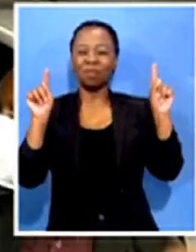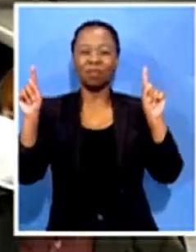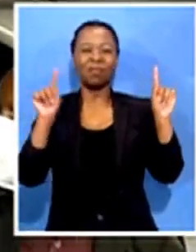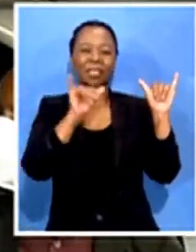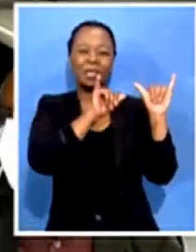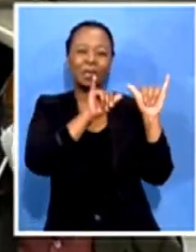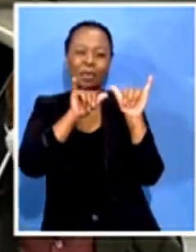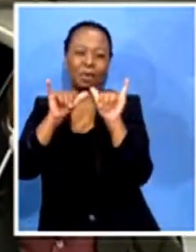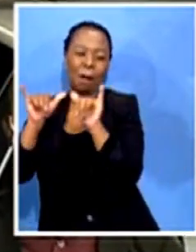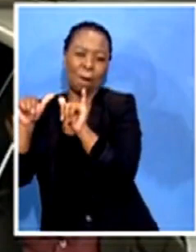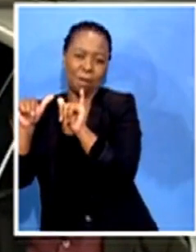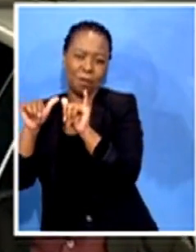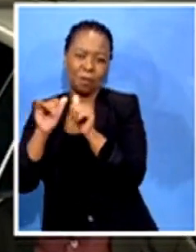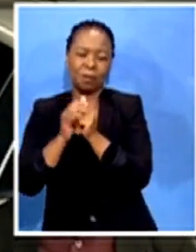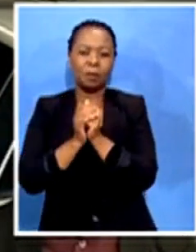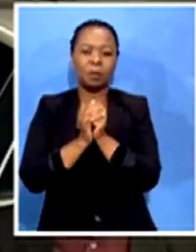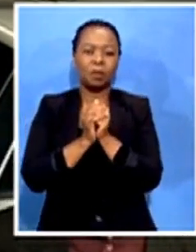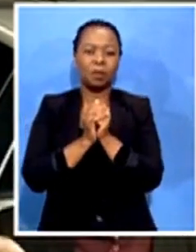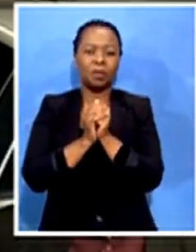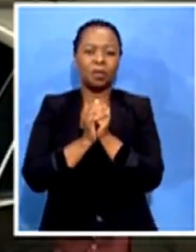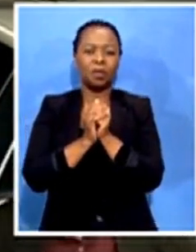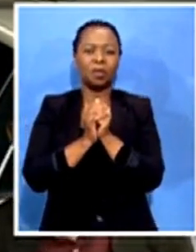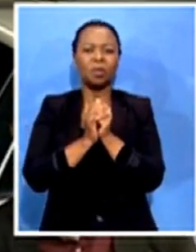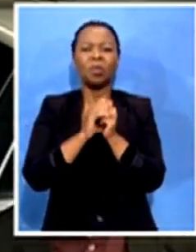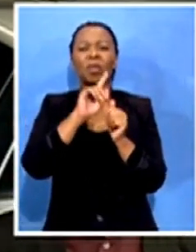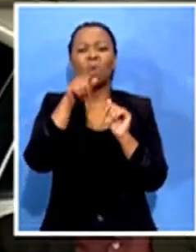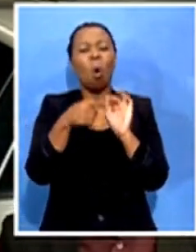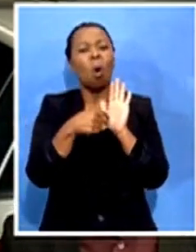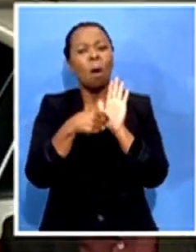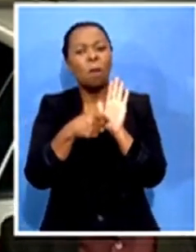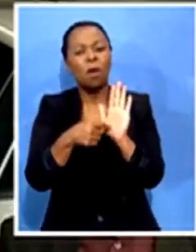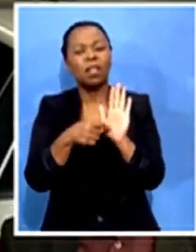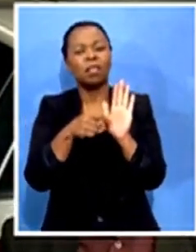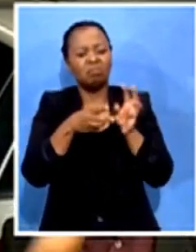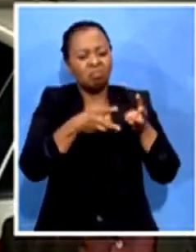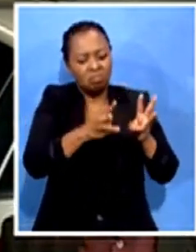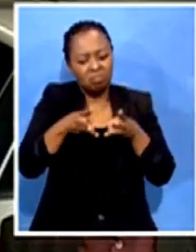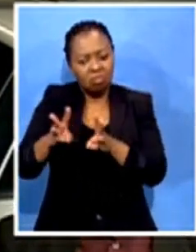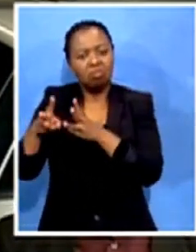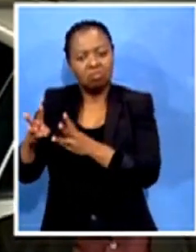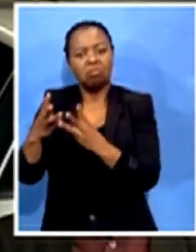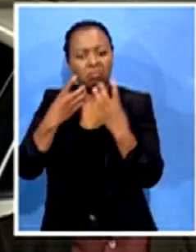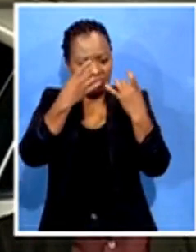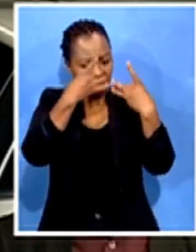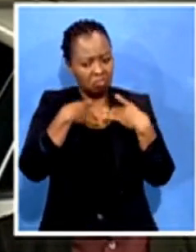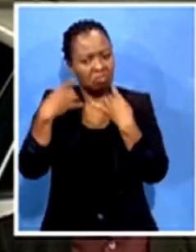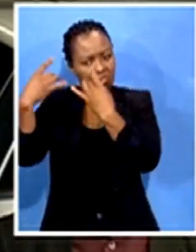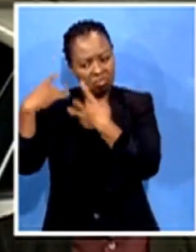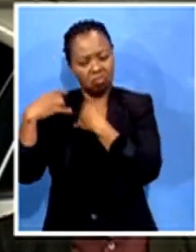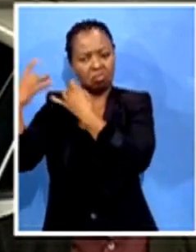All models are telling us, and you have listened to the minister, and you have also listened to the